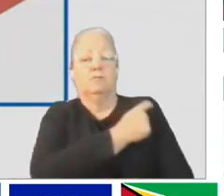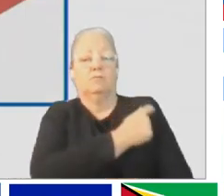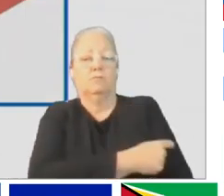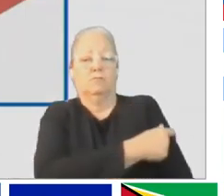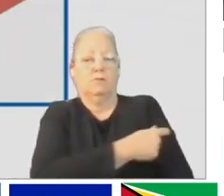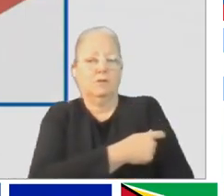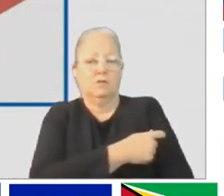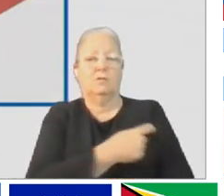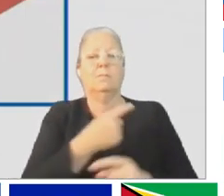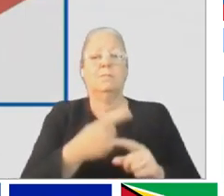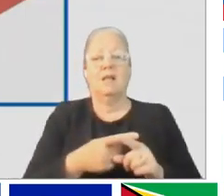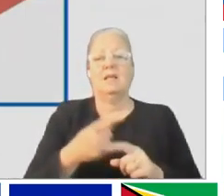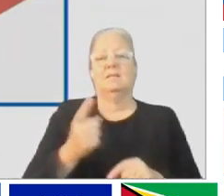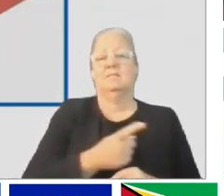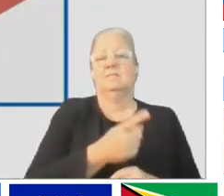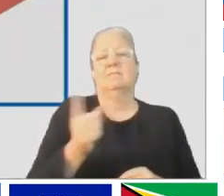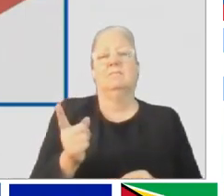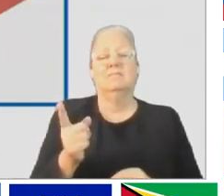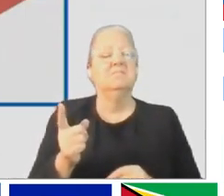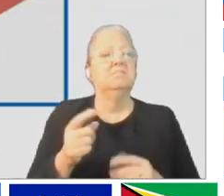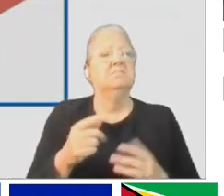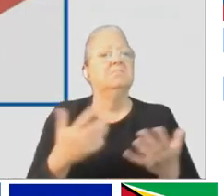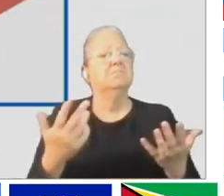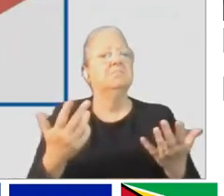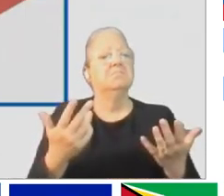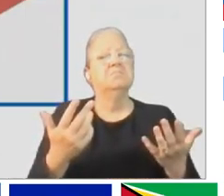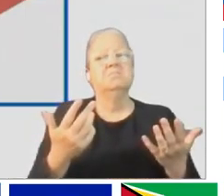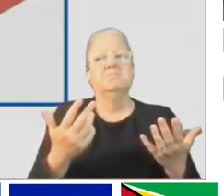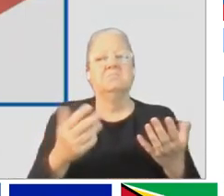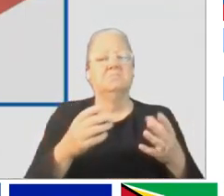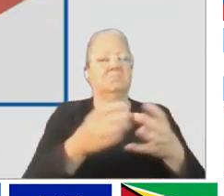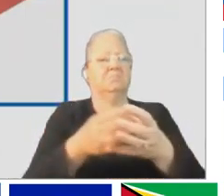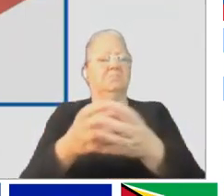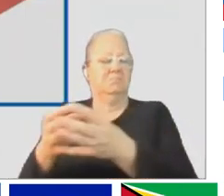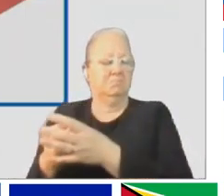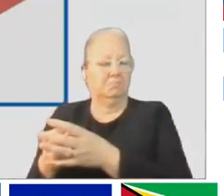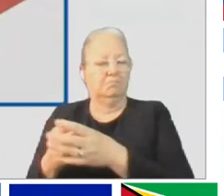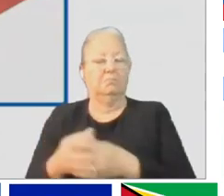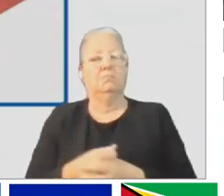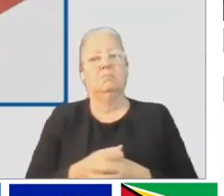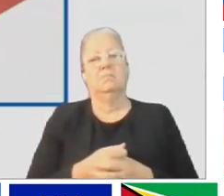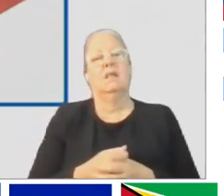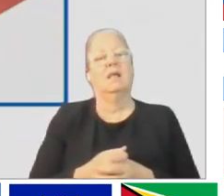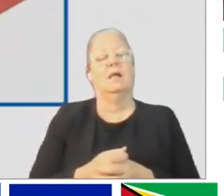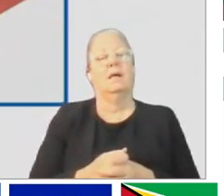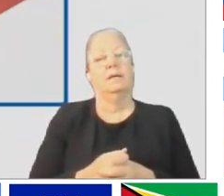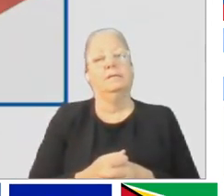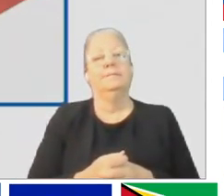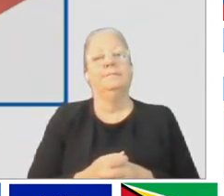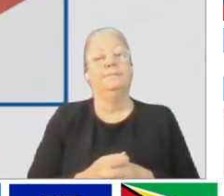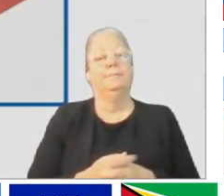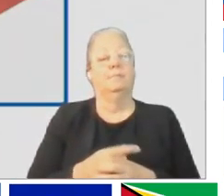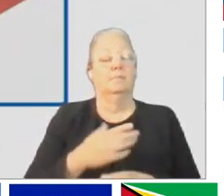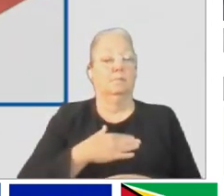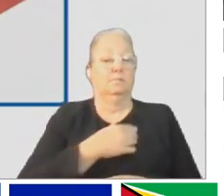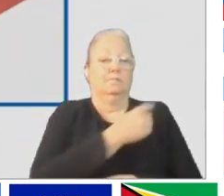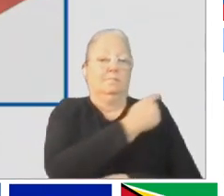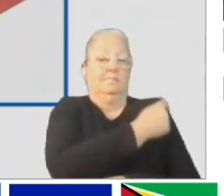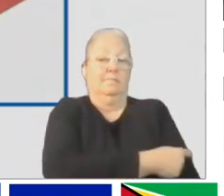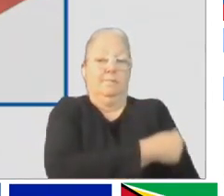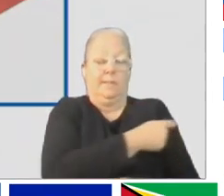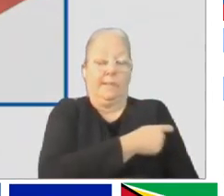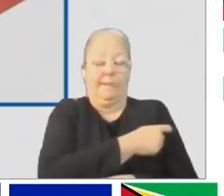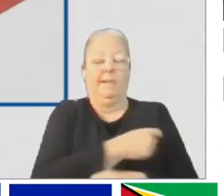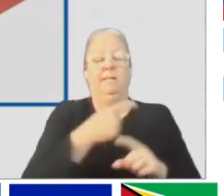authorities. As such, a strong auxiliary relationship between a Red Cross society and public authorities can